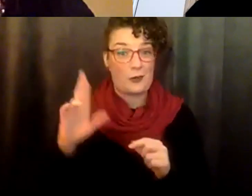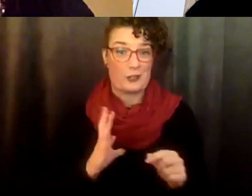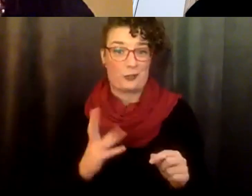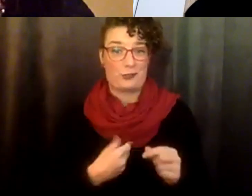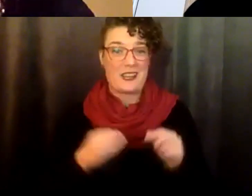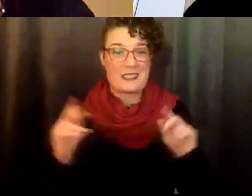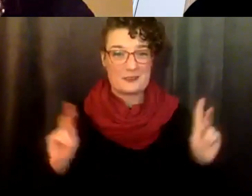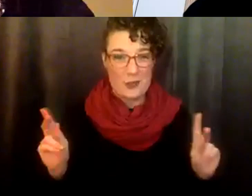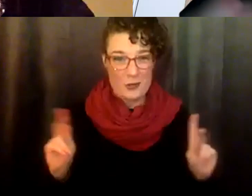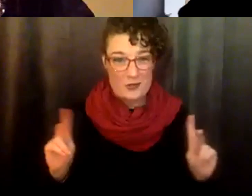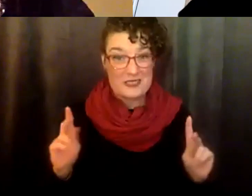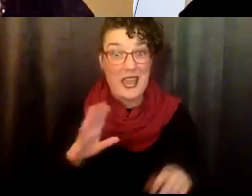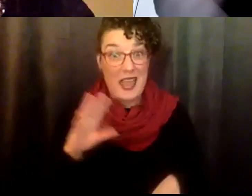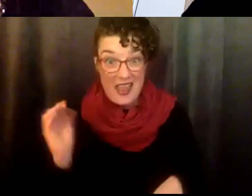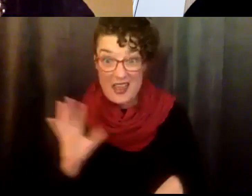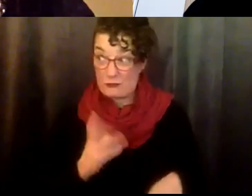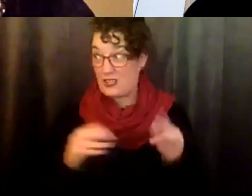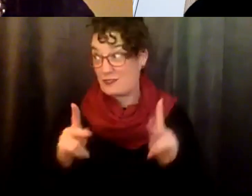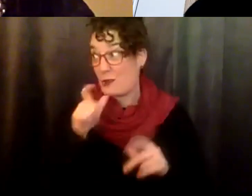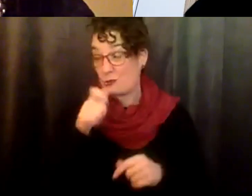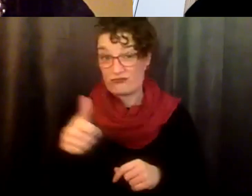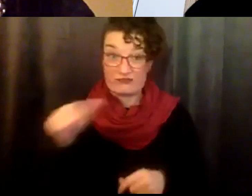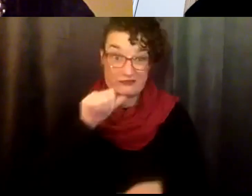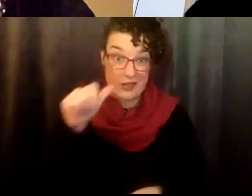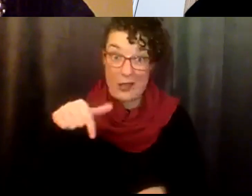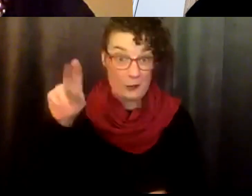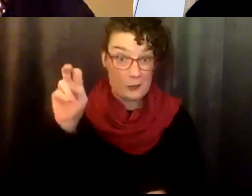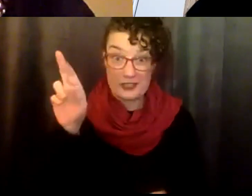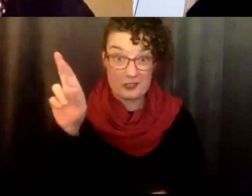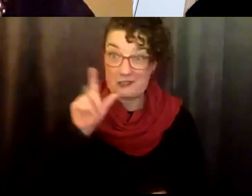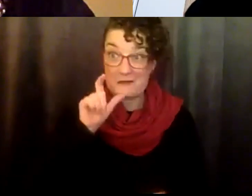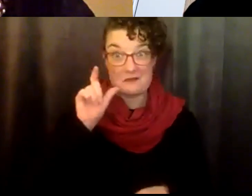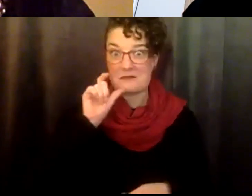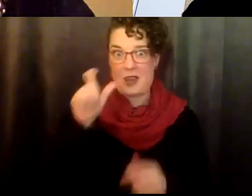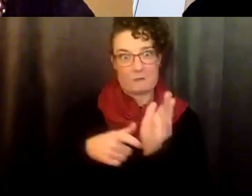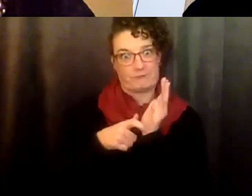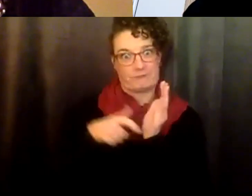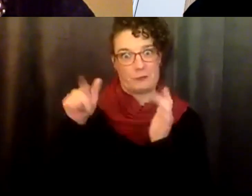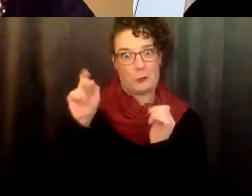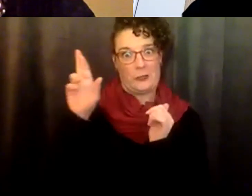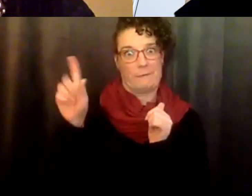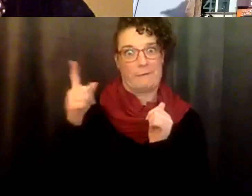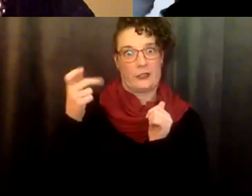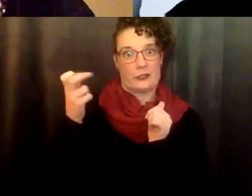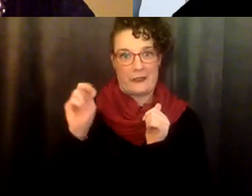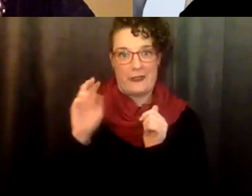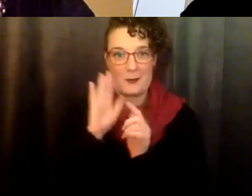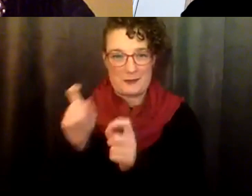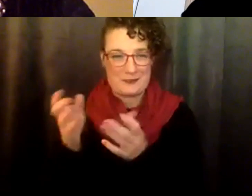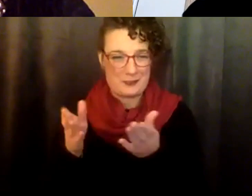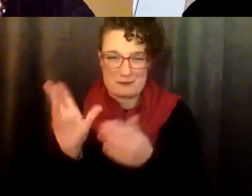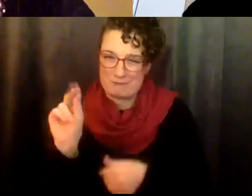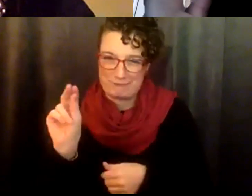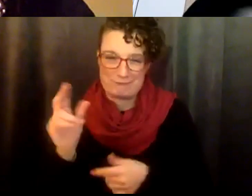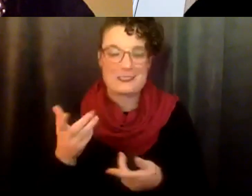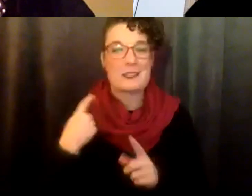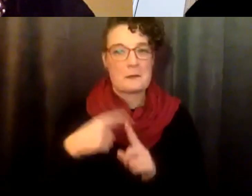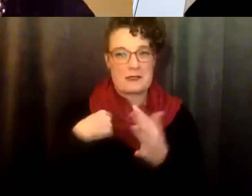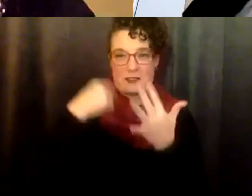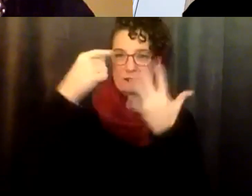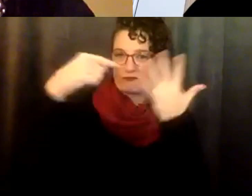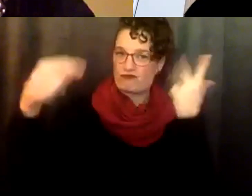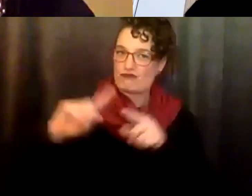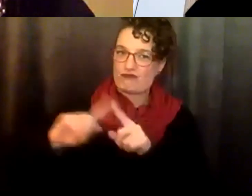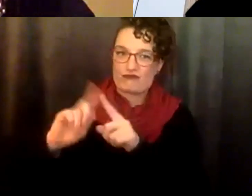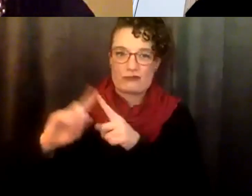and trans folks that aren't queer. You don't have to be queer to receive those services. We also have several other types of programs that help